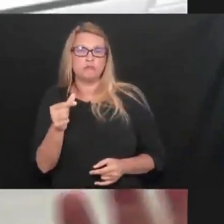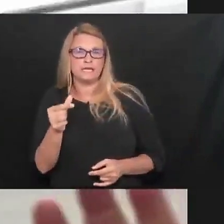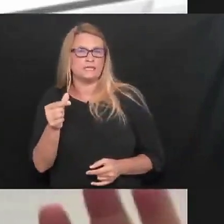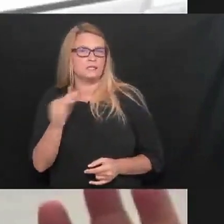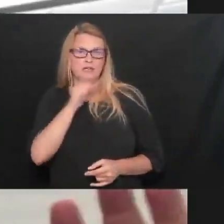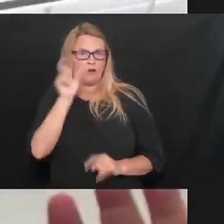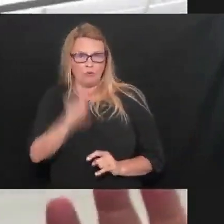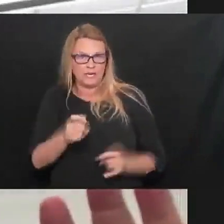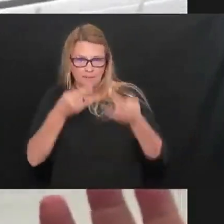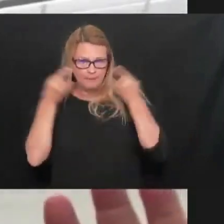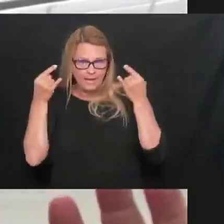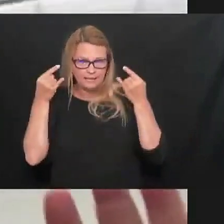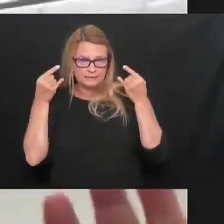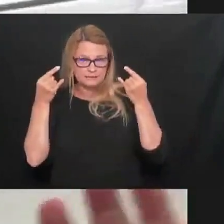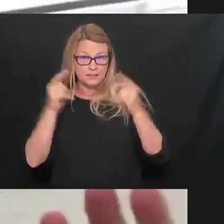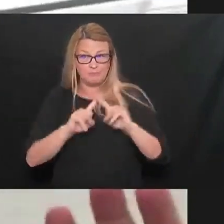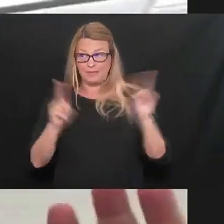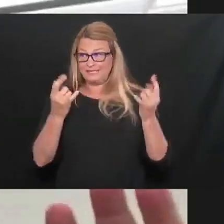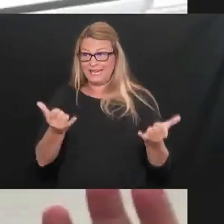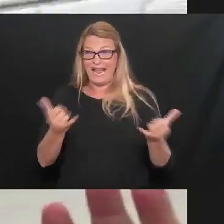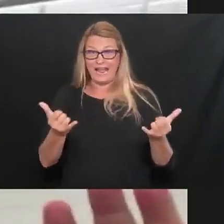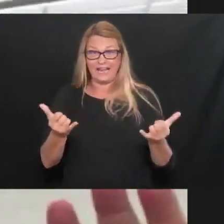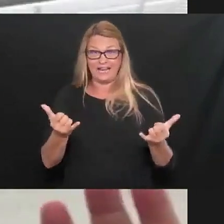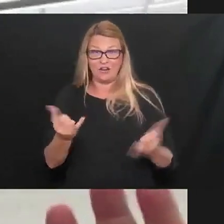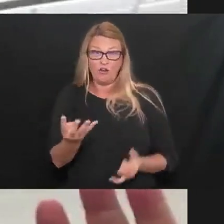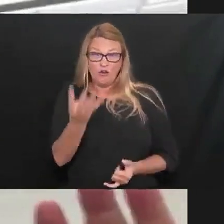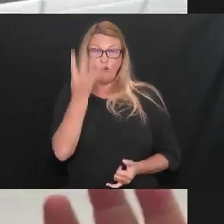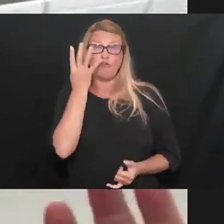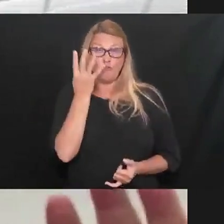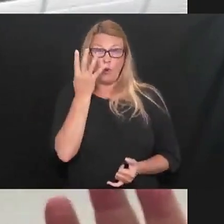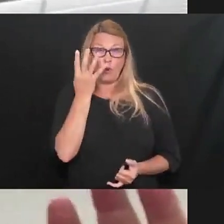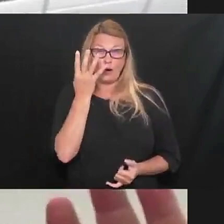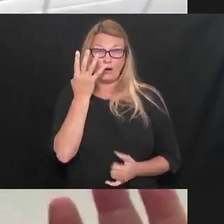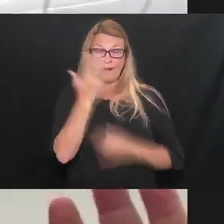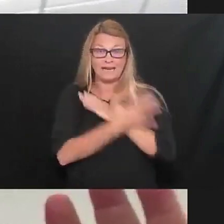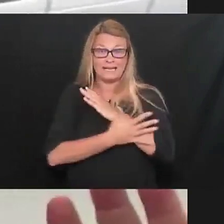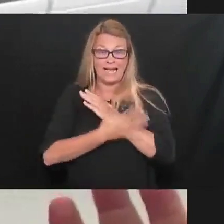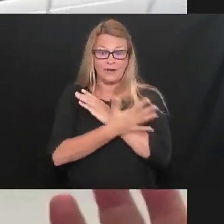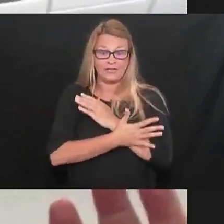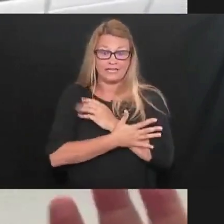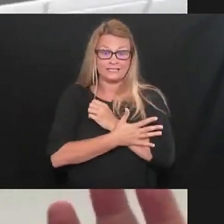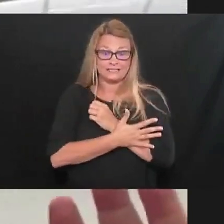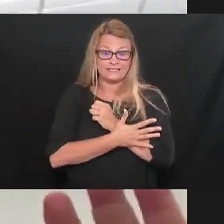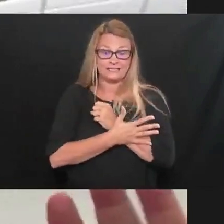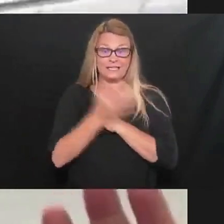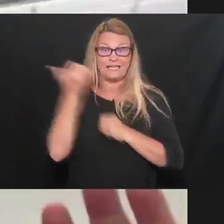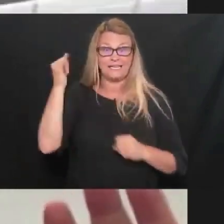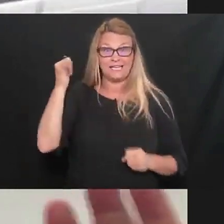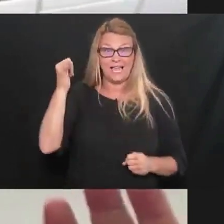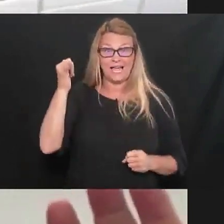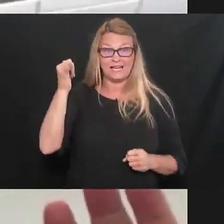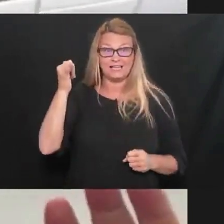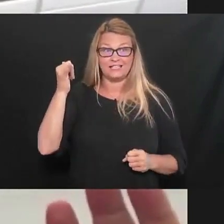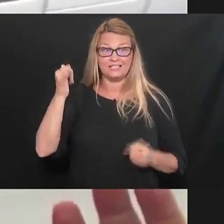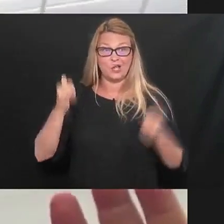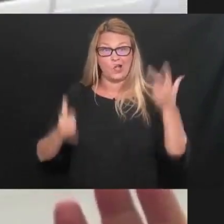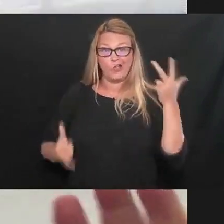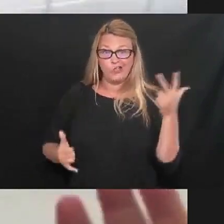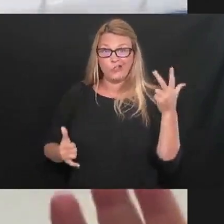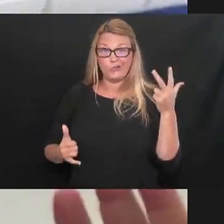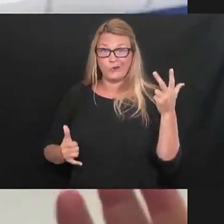wouldn't. But here we are today. There are 4 counties that are yellow. There are 5